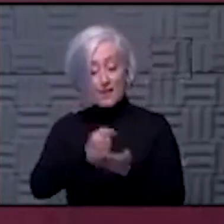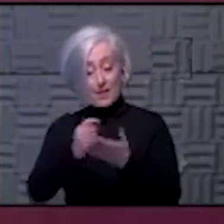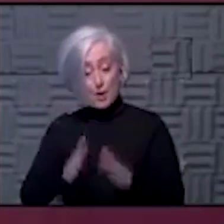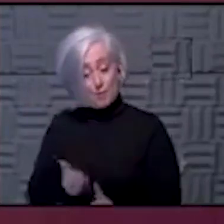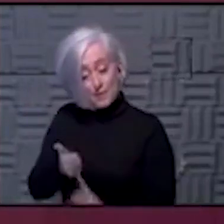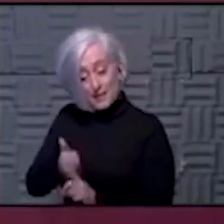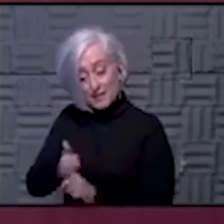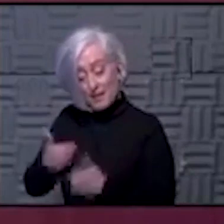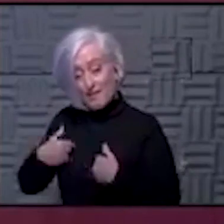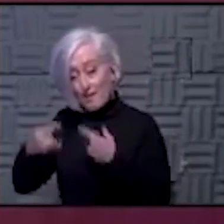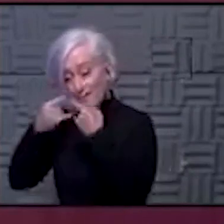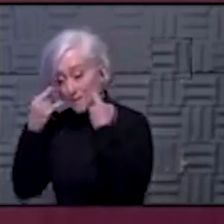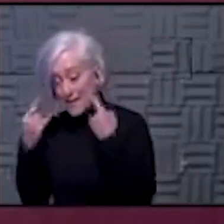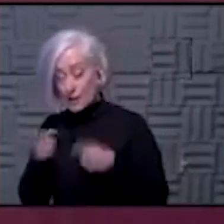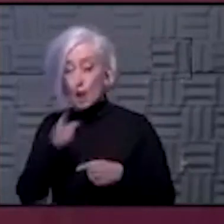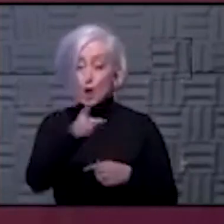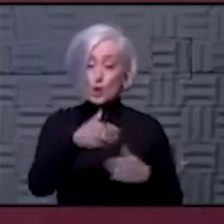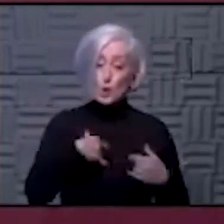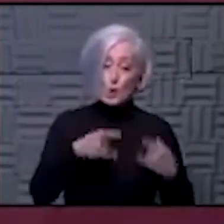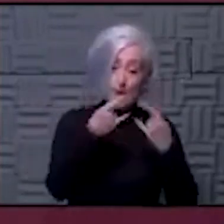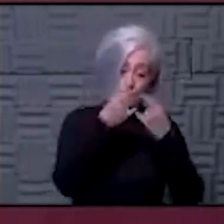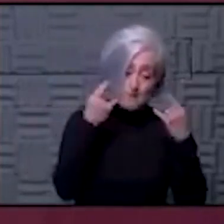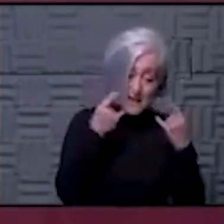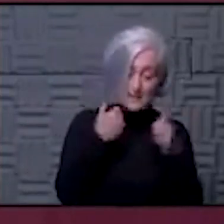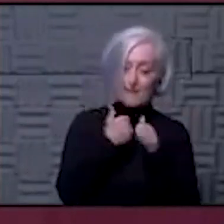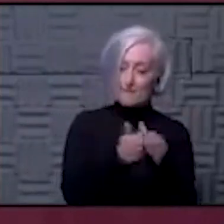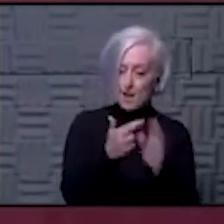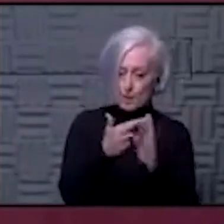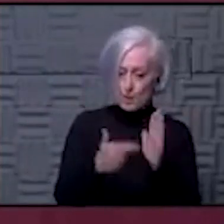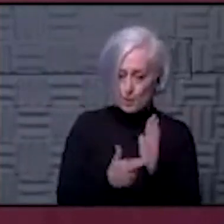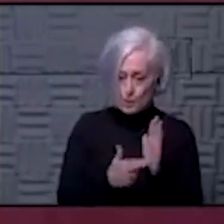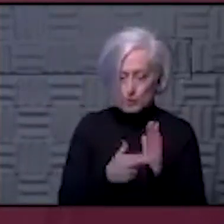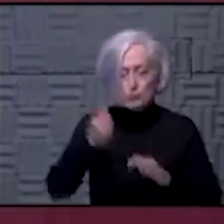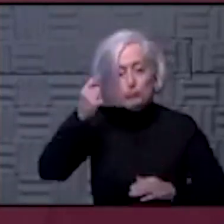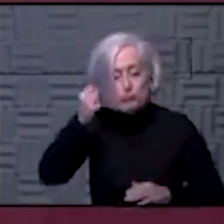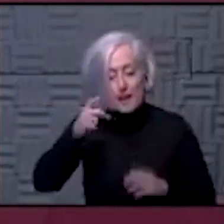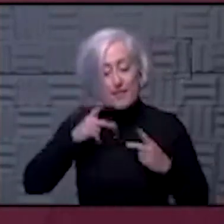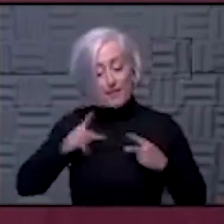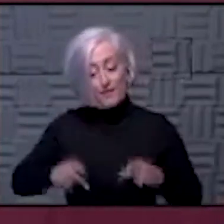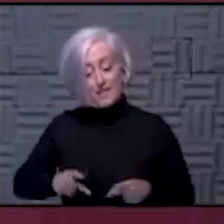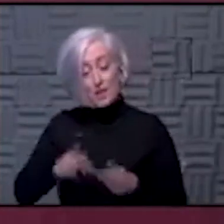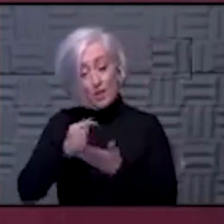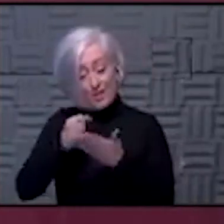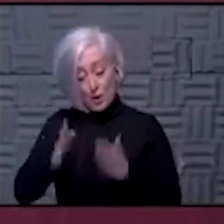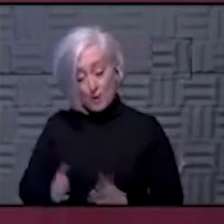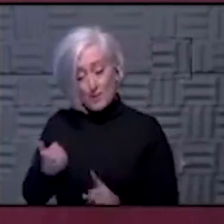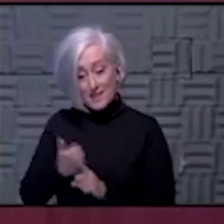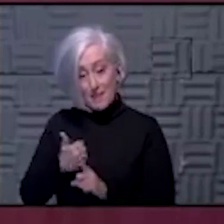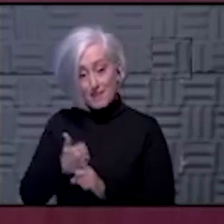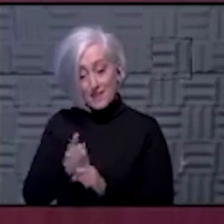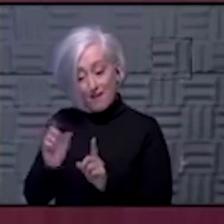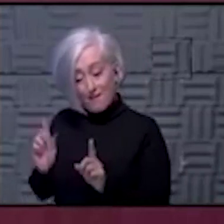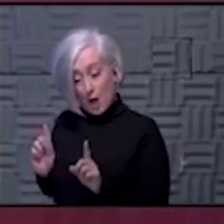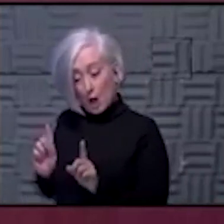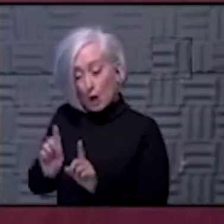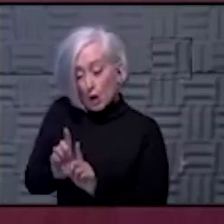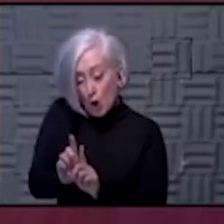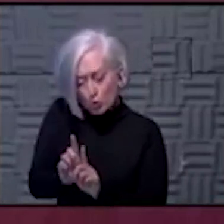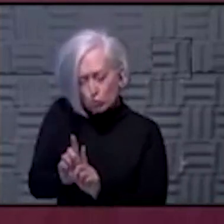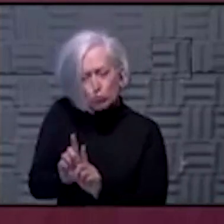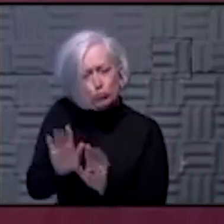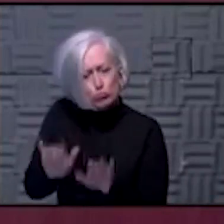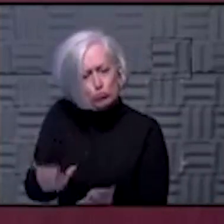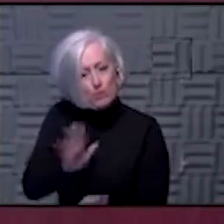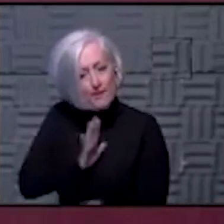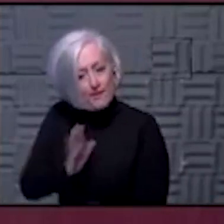mask on, and you're following the rules as best you can. Now, granted, that physical therapist is going to be close to you. That's okay. You're both going to have masks on, and